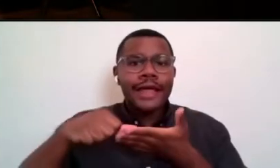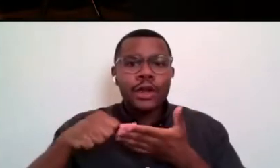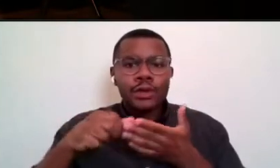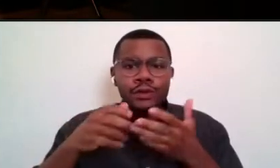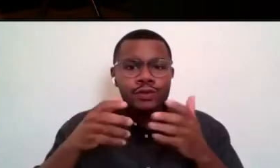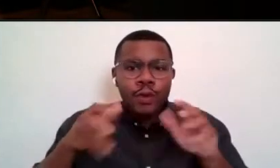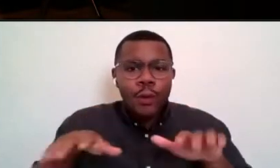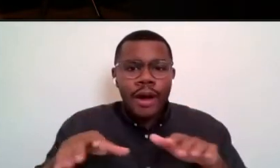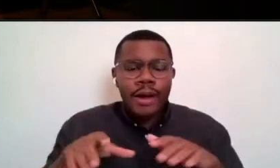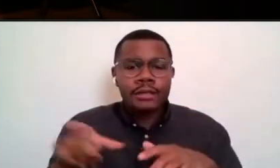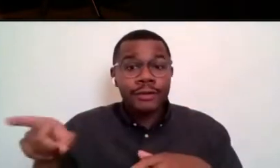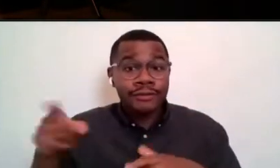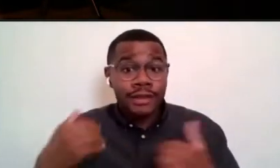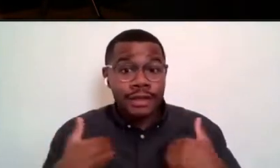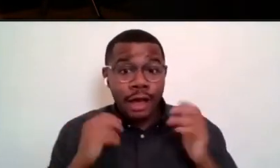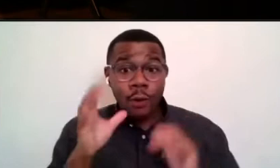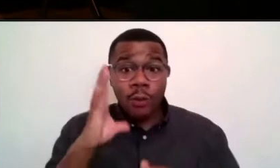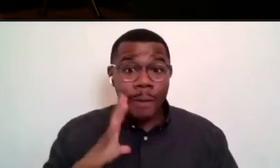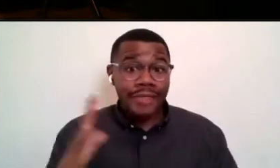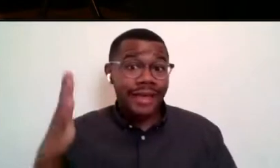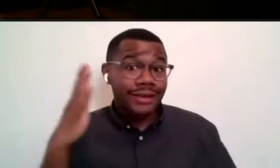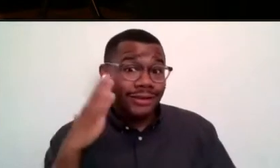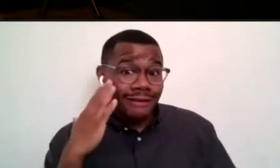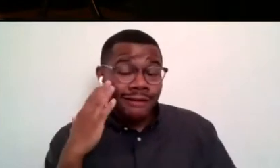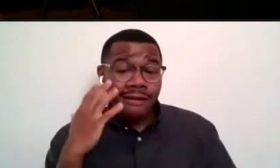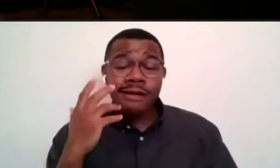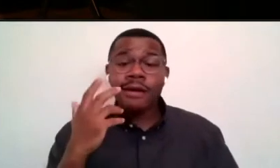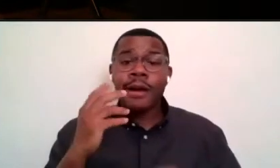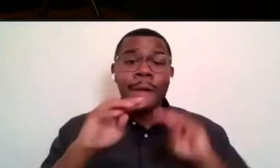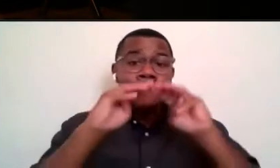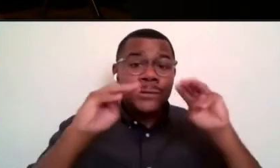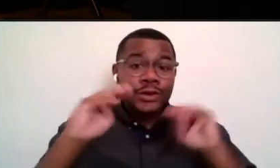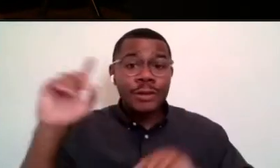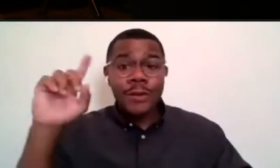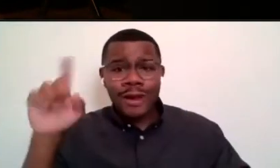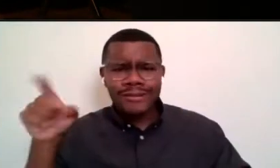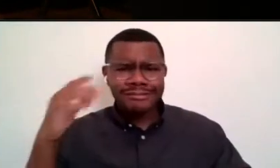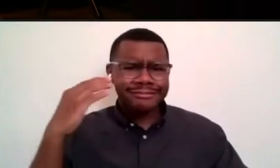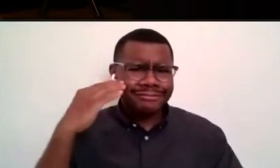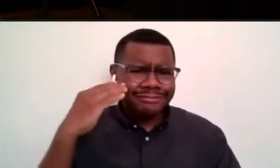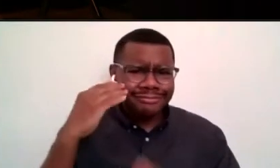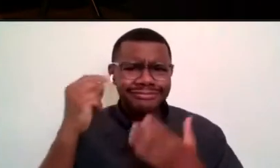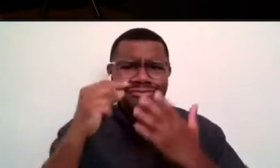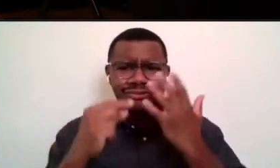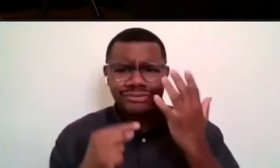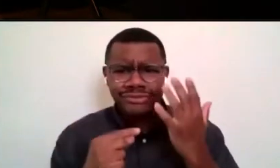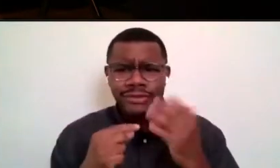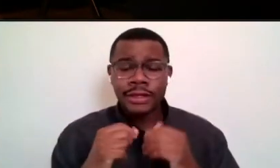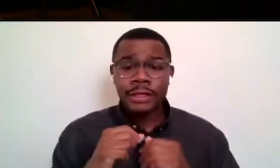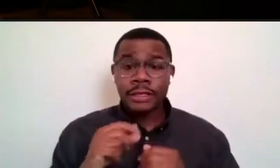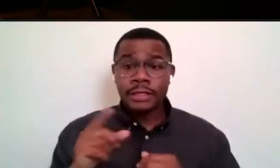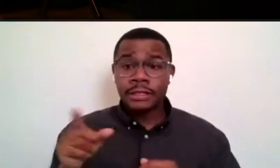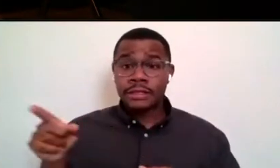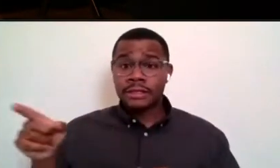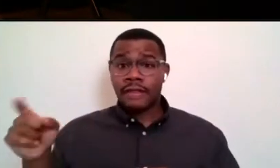go here, go there. And they were also like just checking me out with, what do you know about Mandela? And of